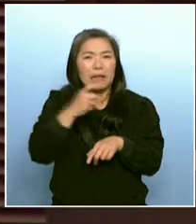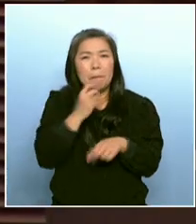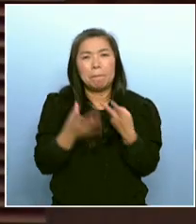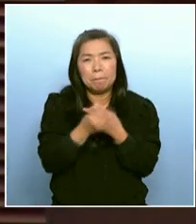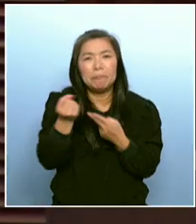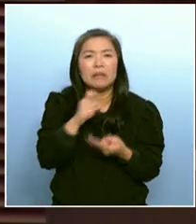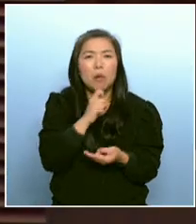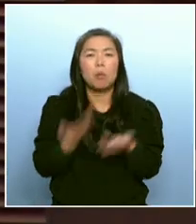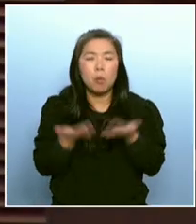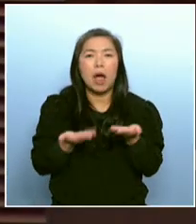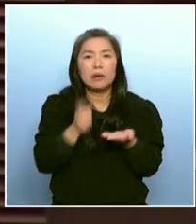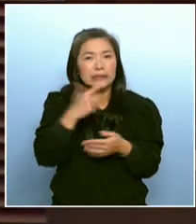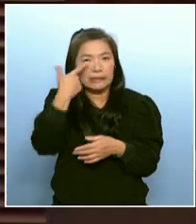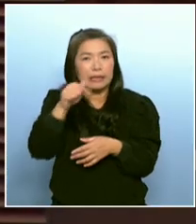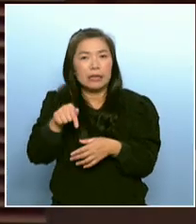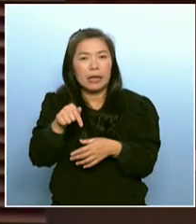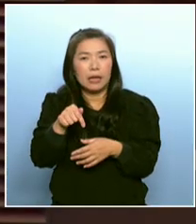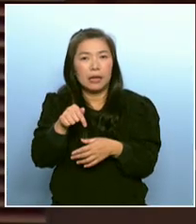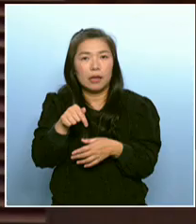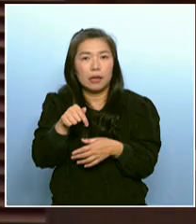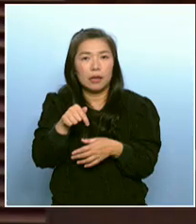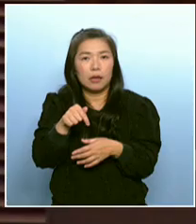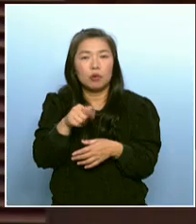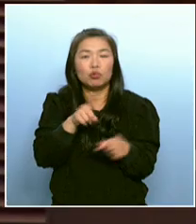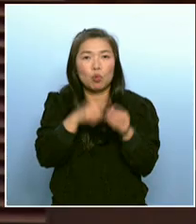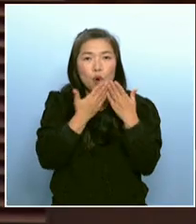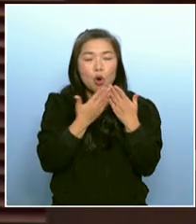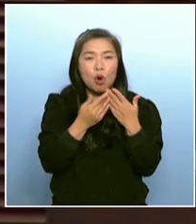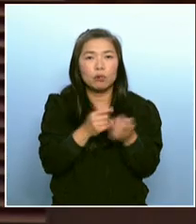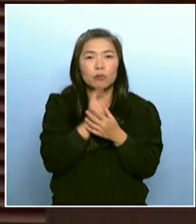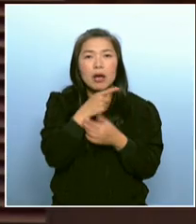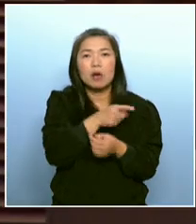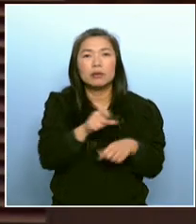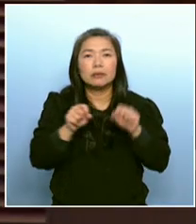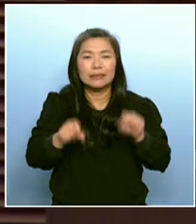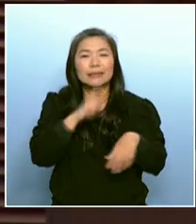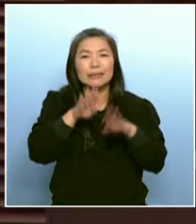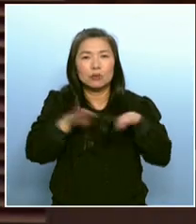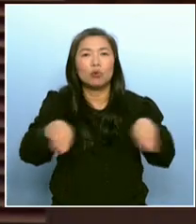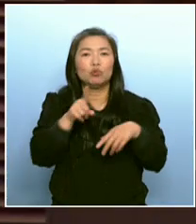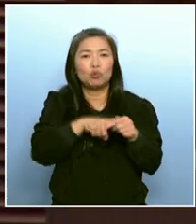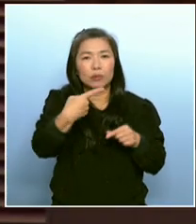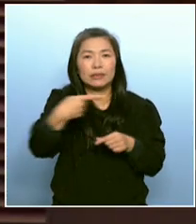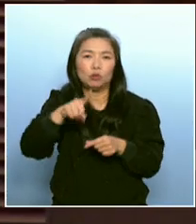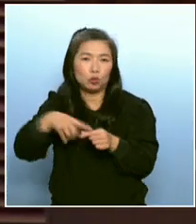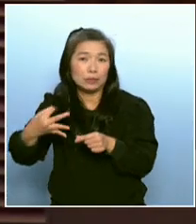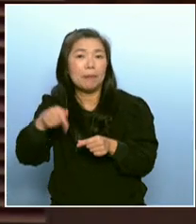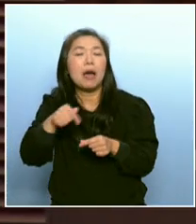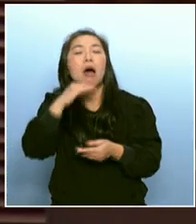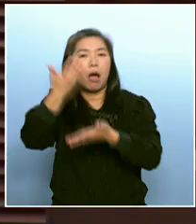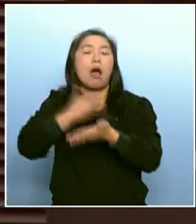there is some overlap between the CDF and the Strive and Rise program. So we are taking